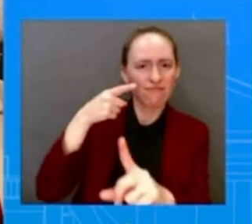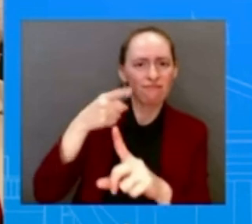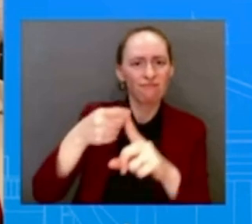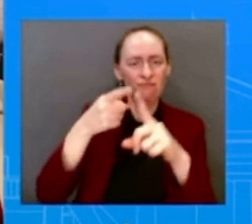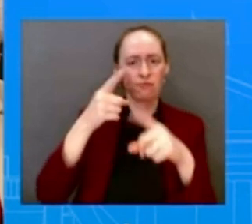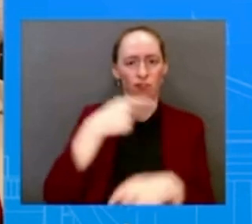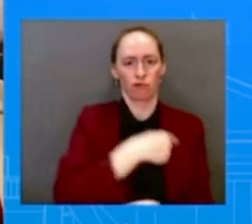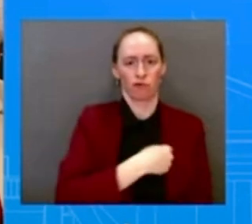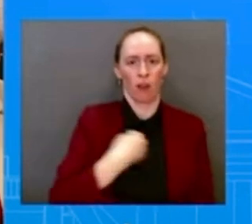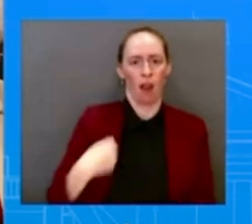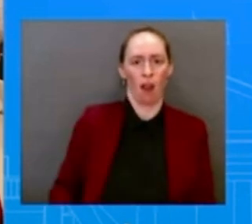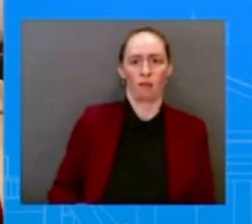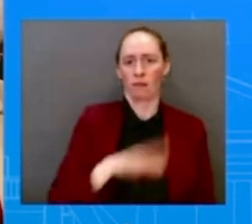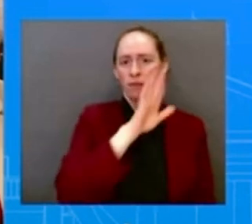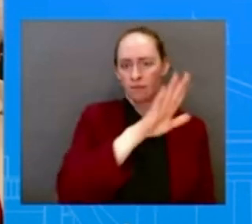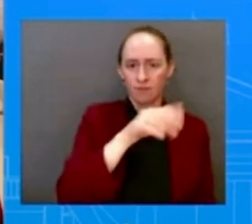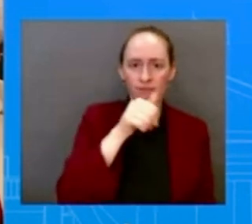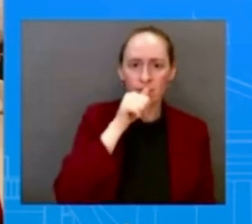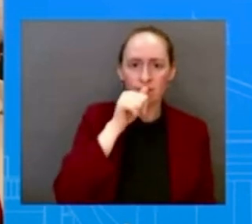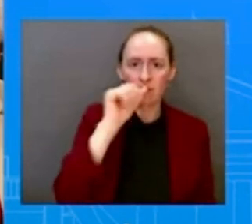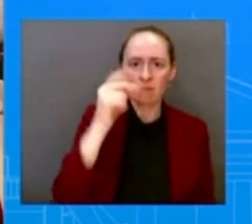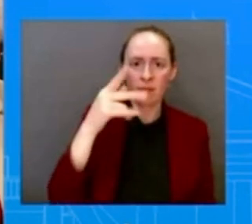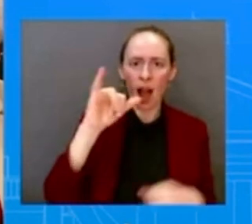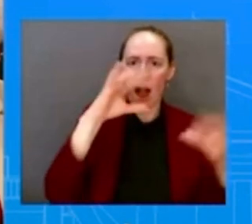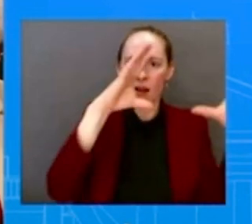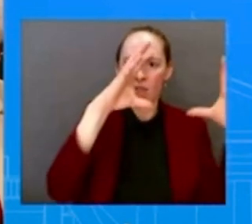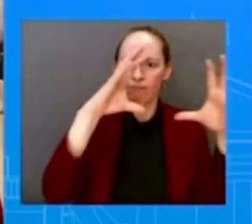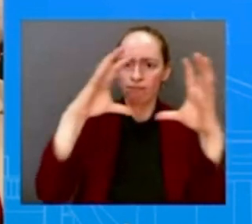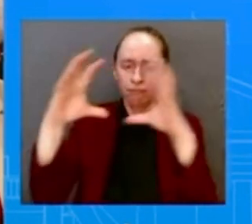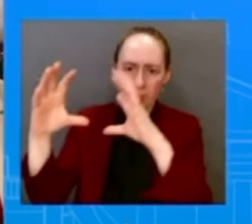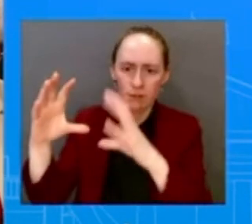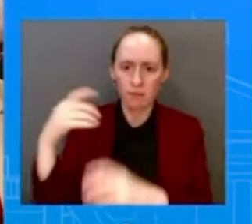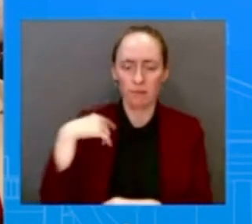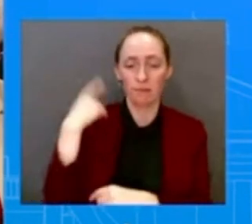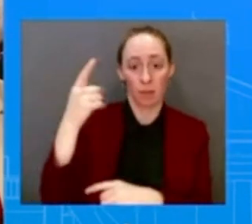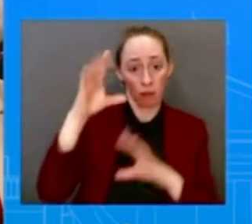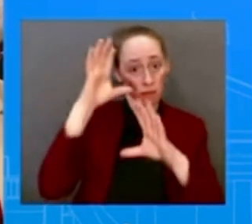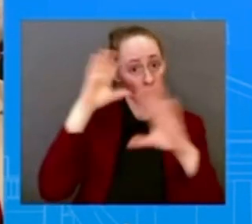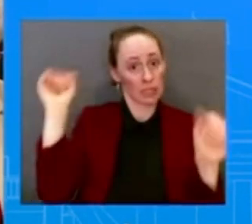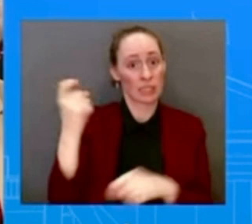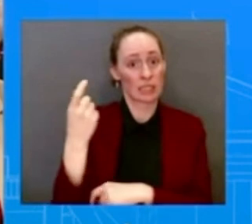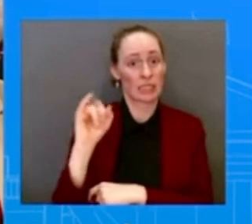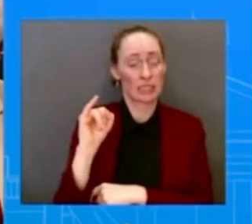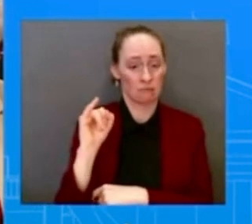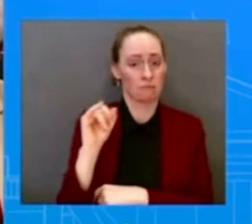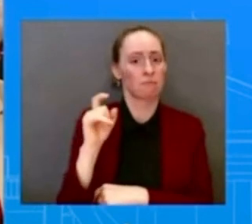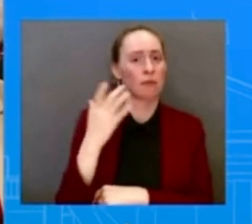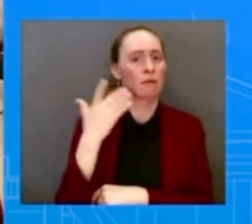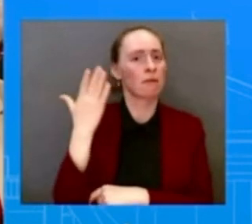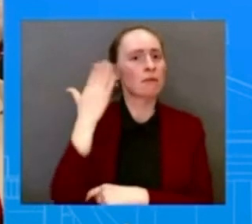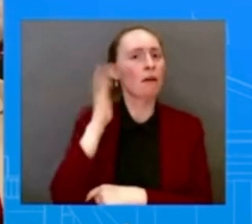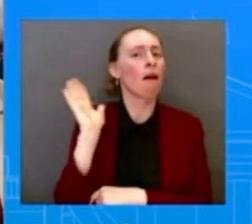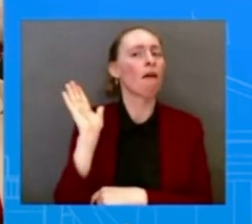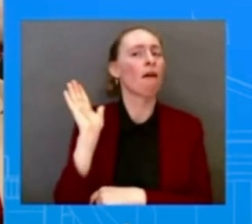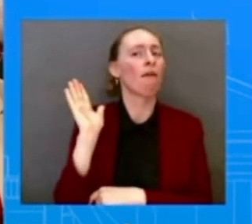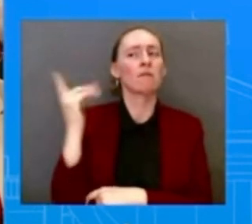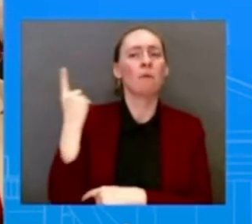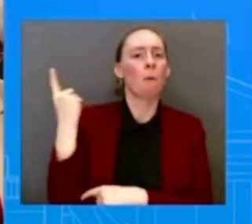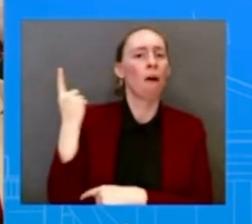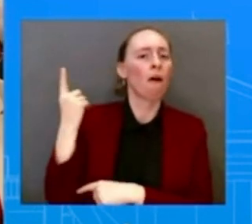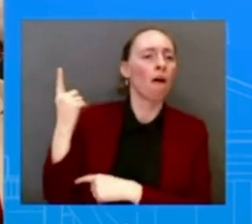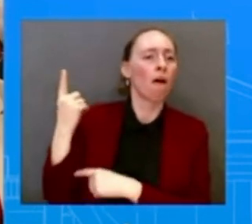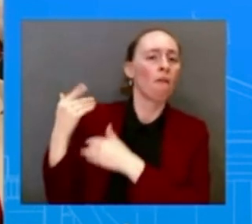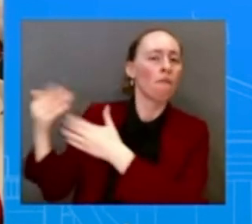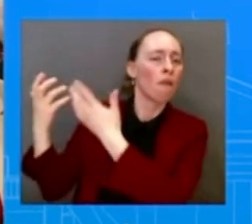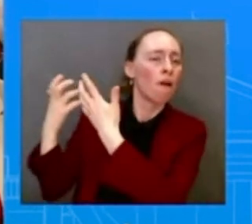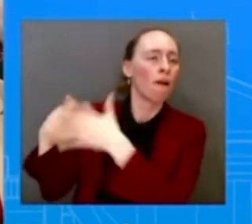the order to send this balloon over U.S. soil, what would that tell you if that were true about his grip on